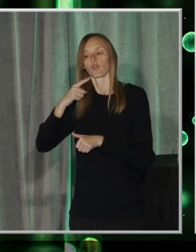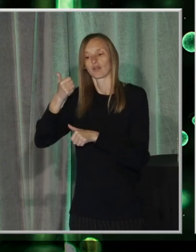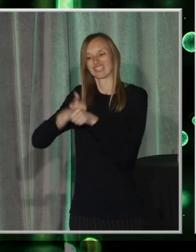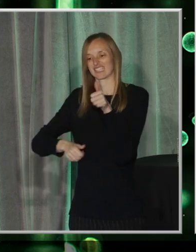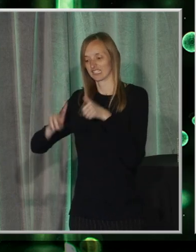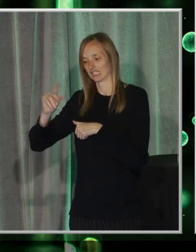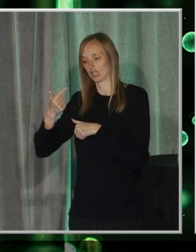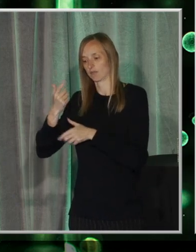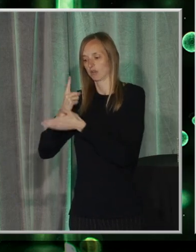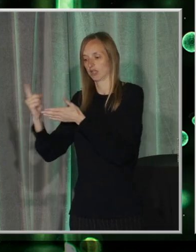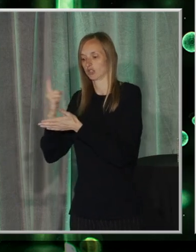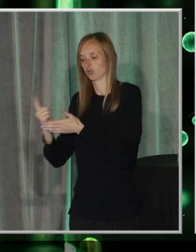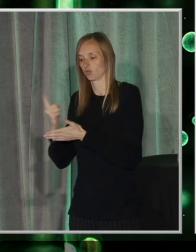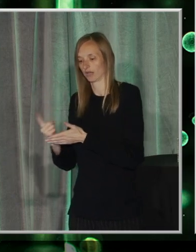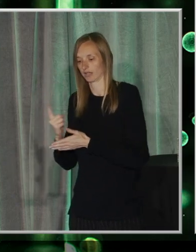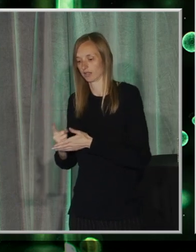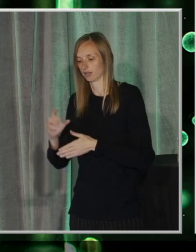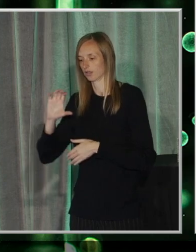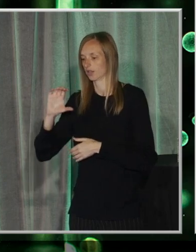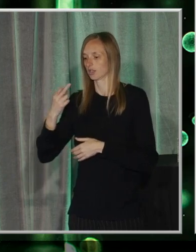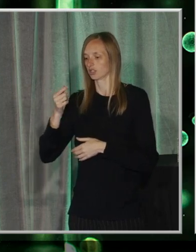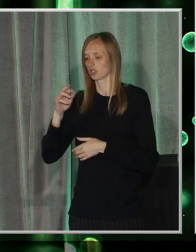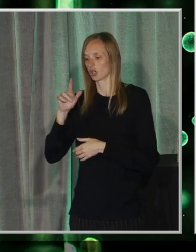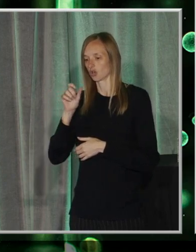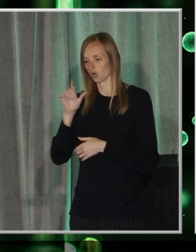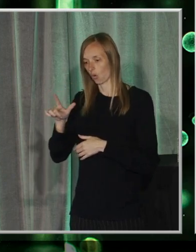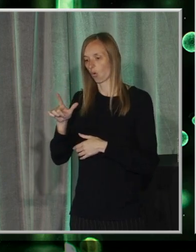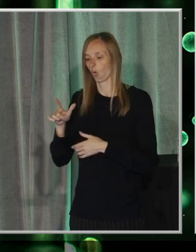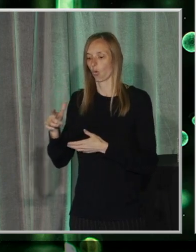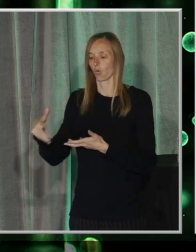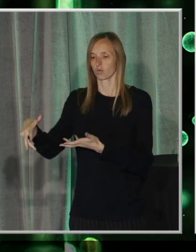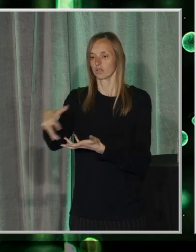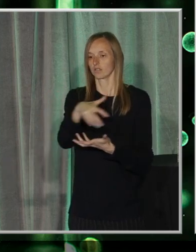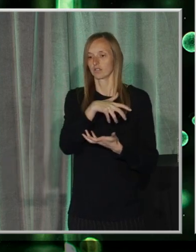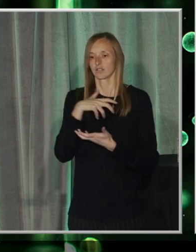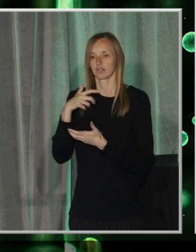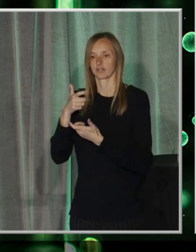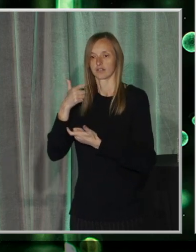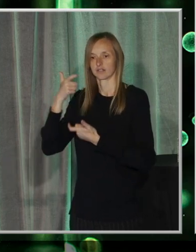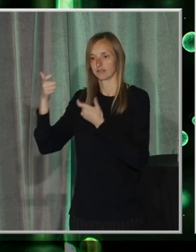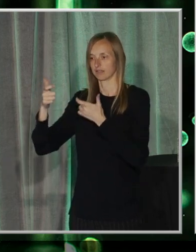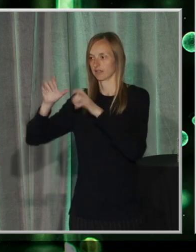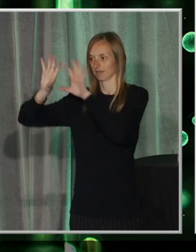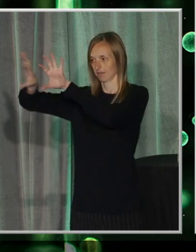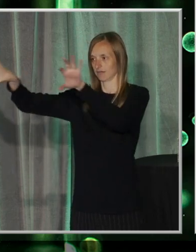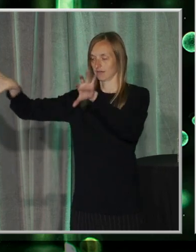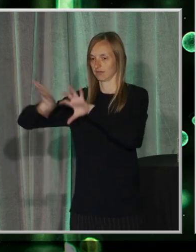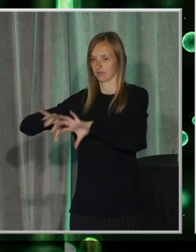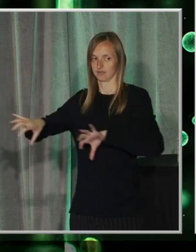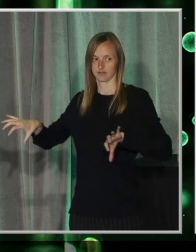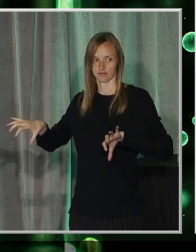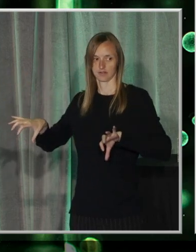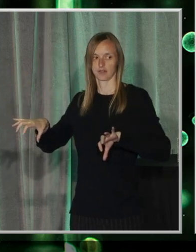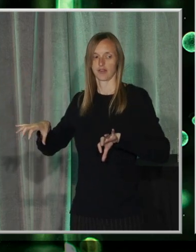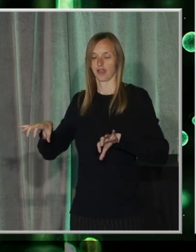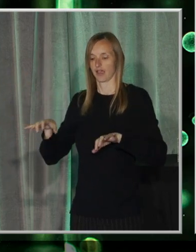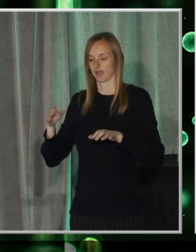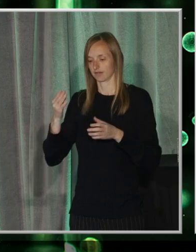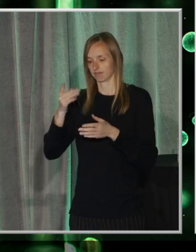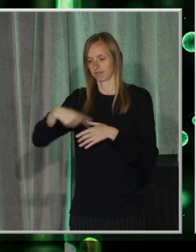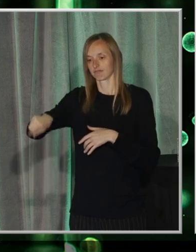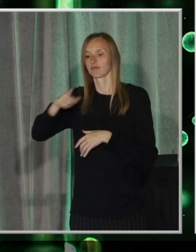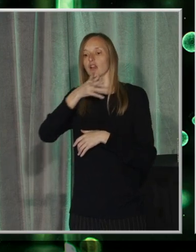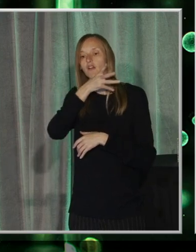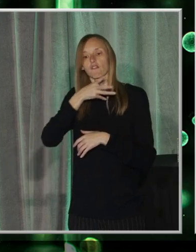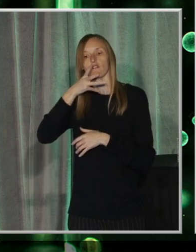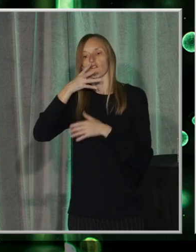for us, we'll be taking the charcoal on the market where it will be easy and affordable to the farmers, where the farmers